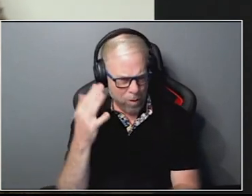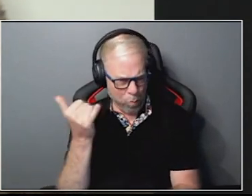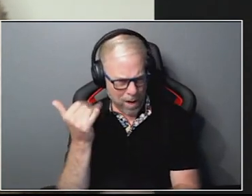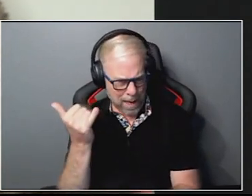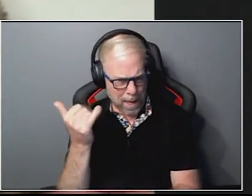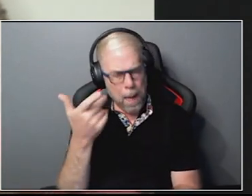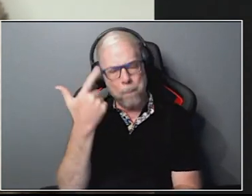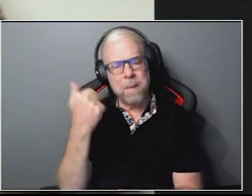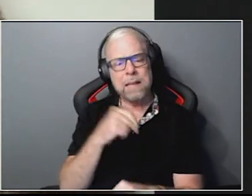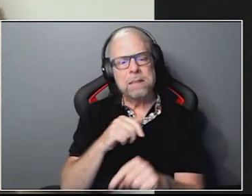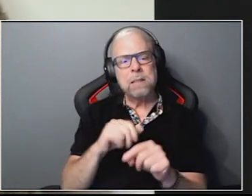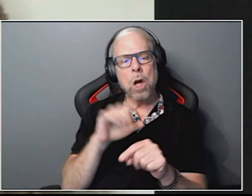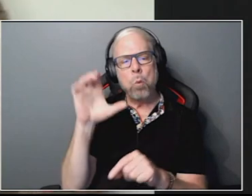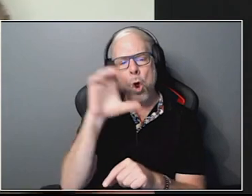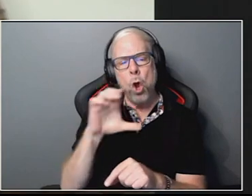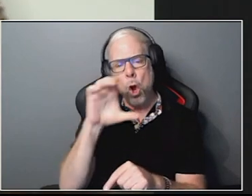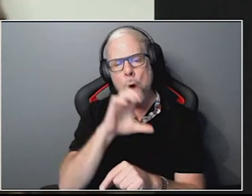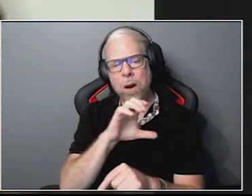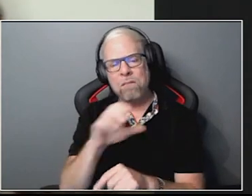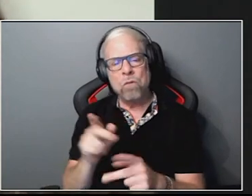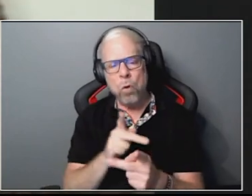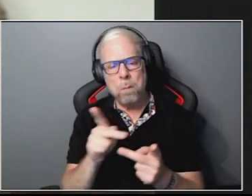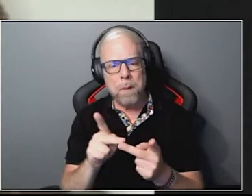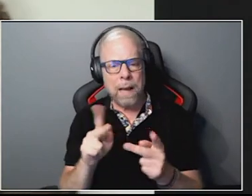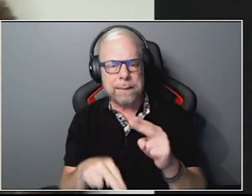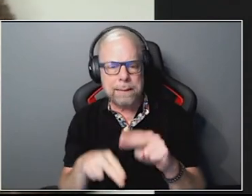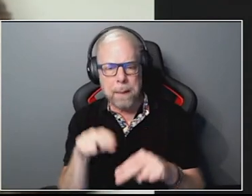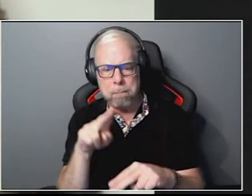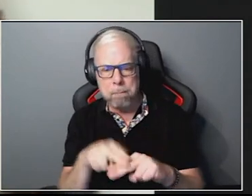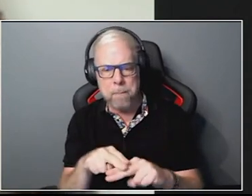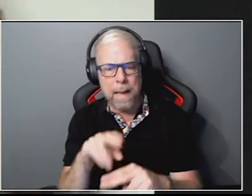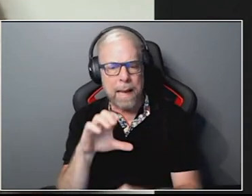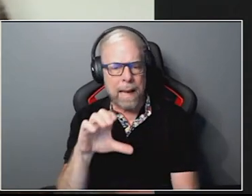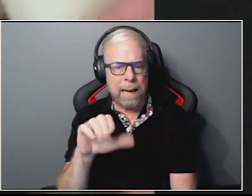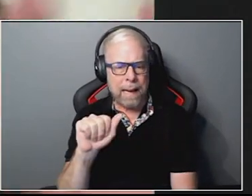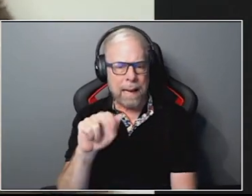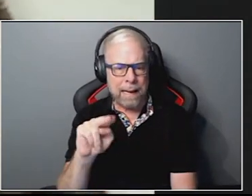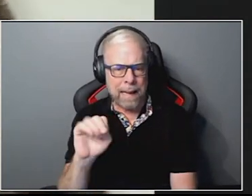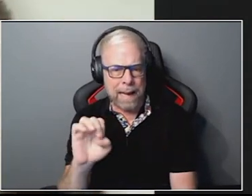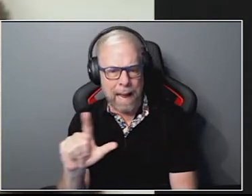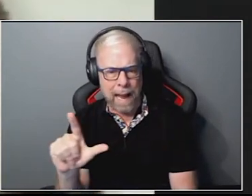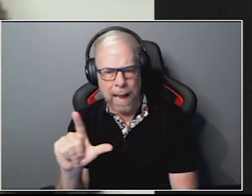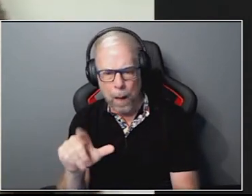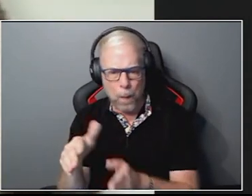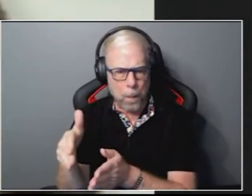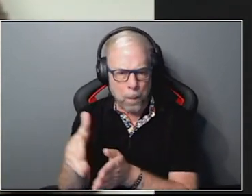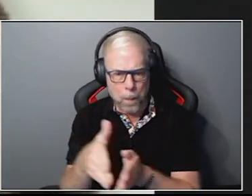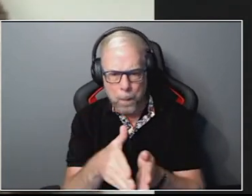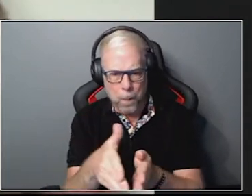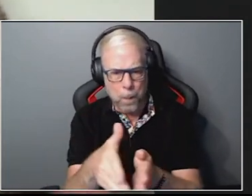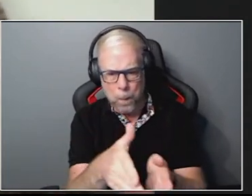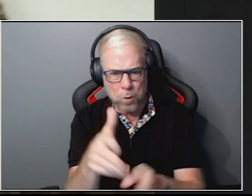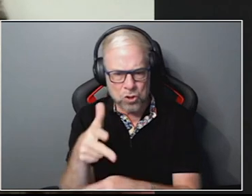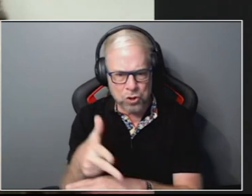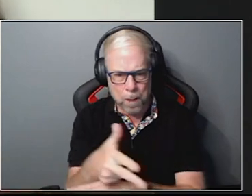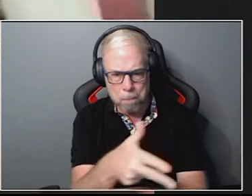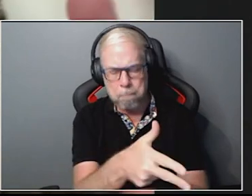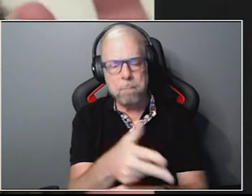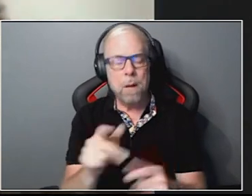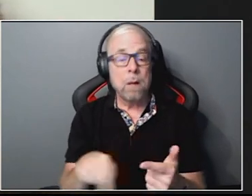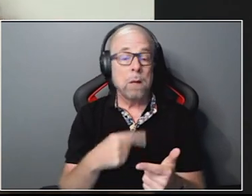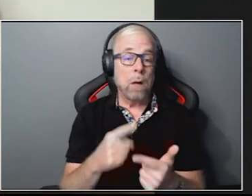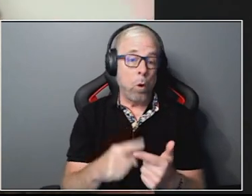surveying various ports, and Nicaragua was one of those ports. So there we are in Nicaragua, and one of